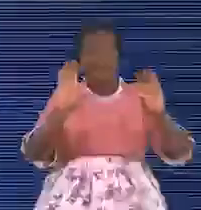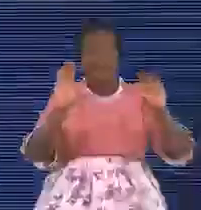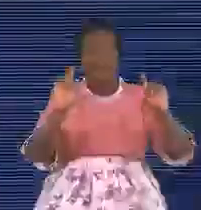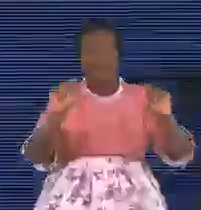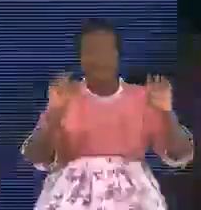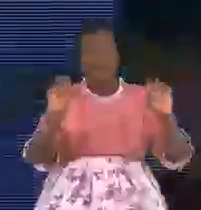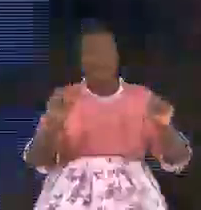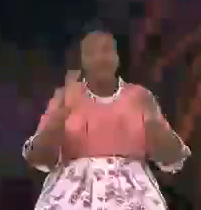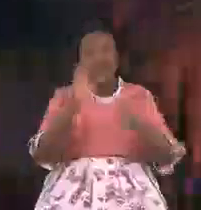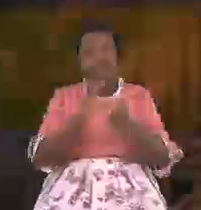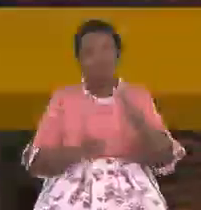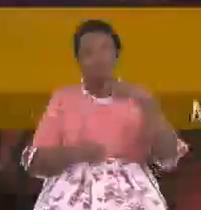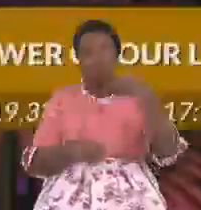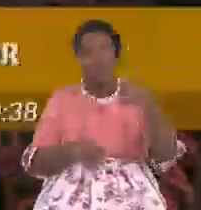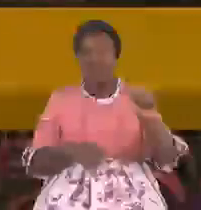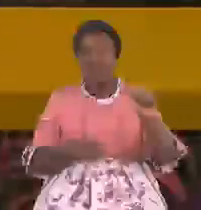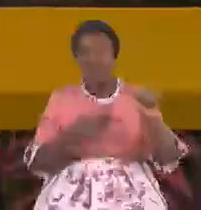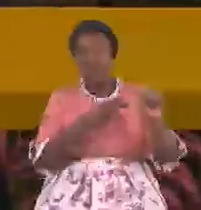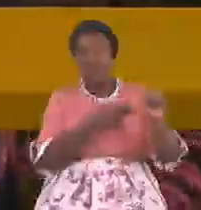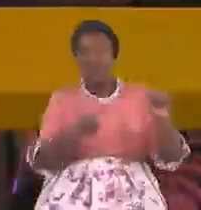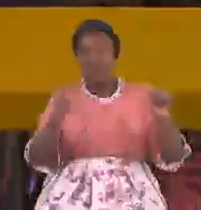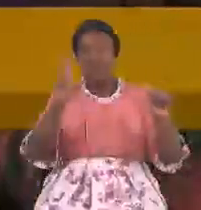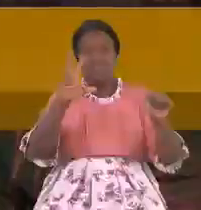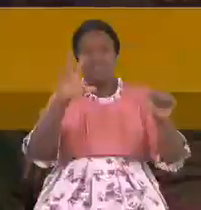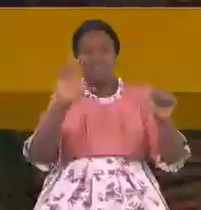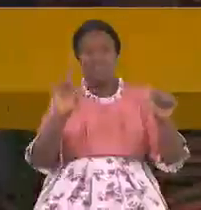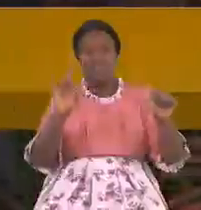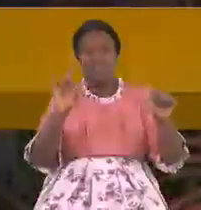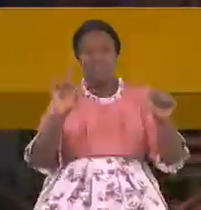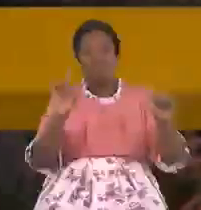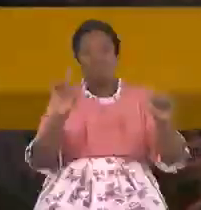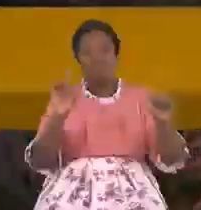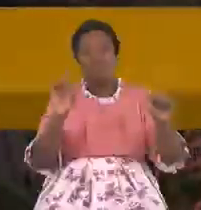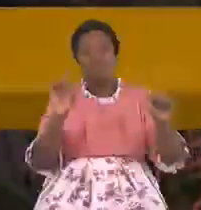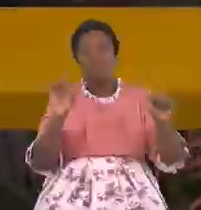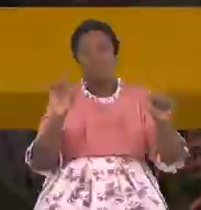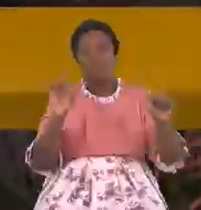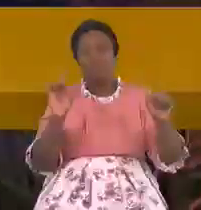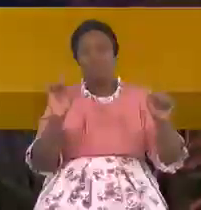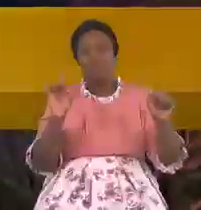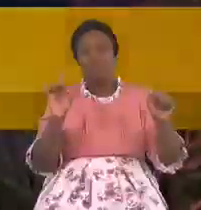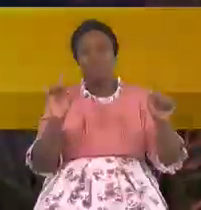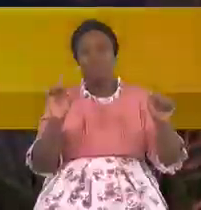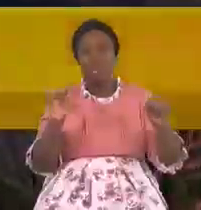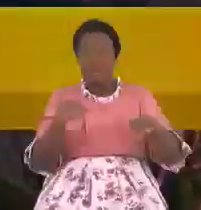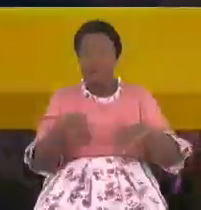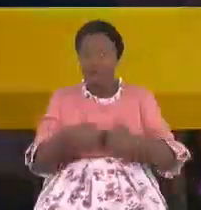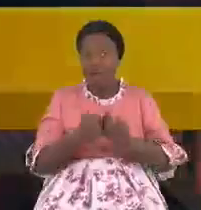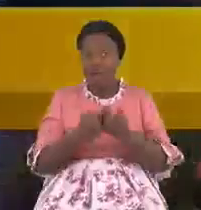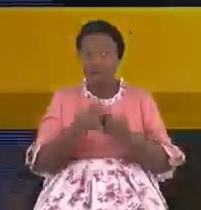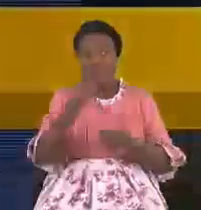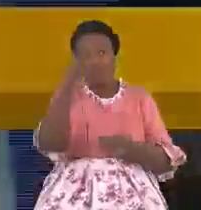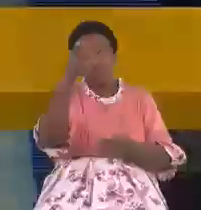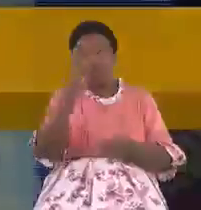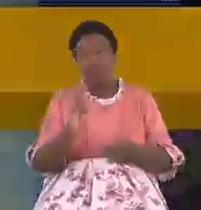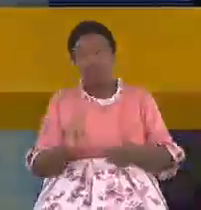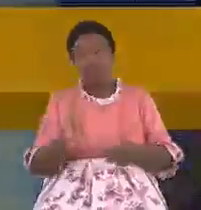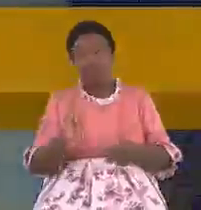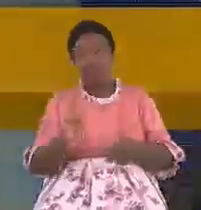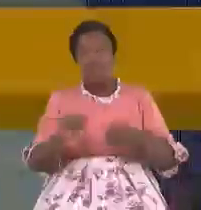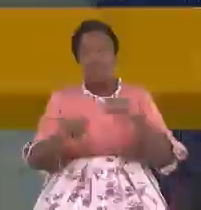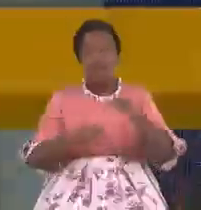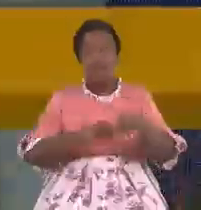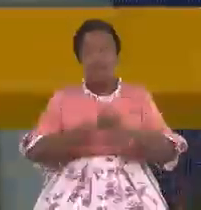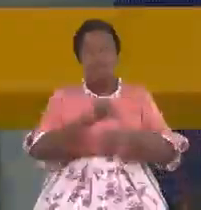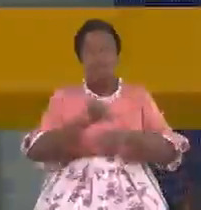verse 38 acts chapter 10 verse 38 how god anointed jesus